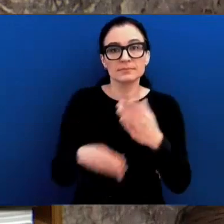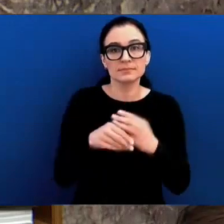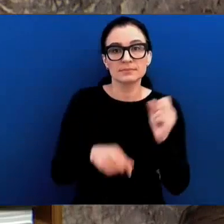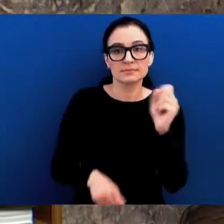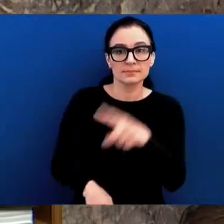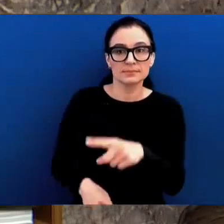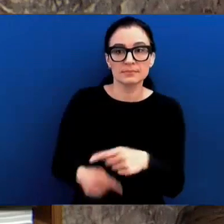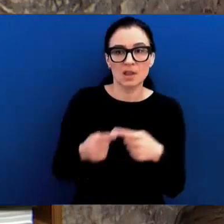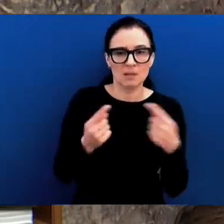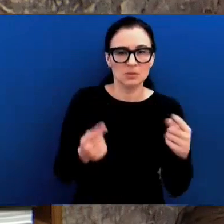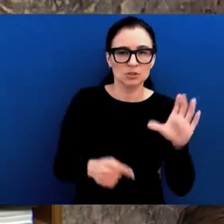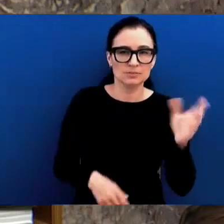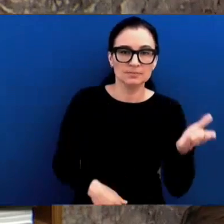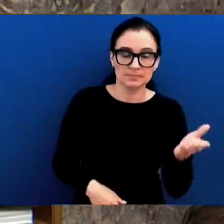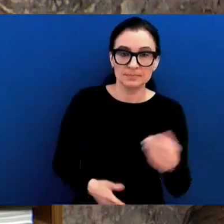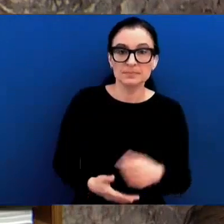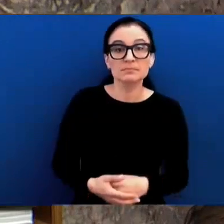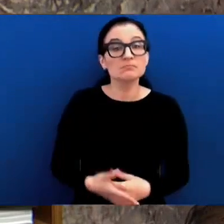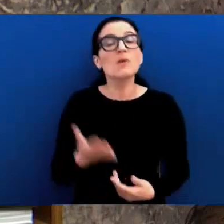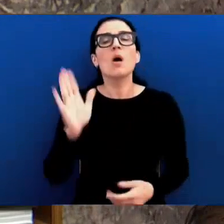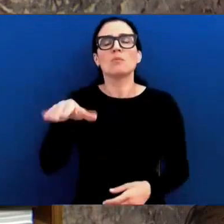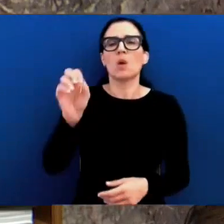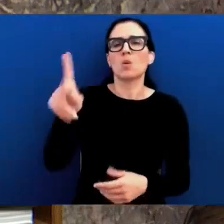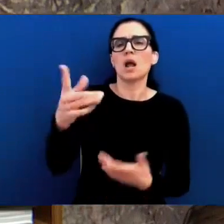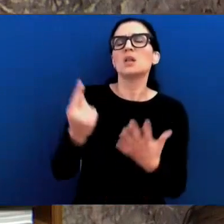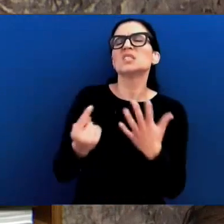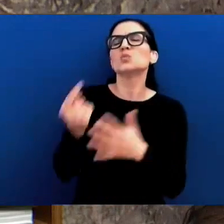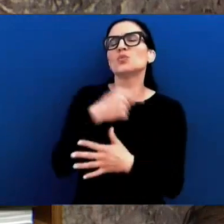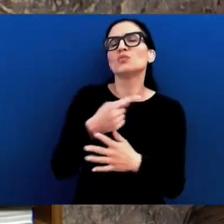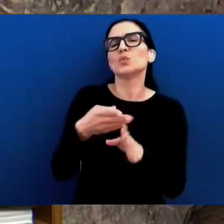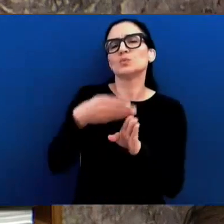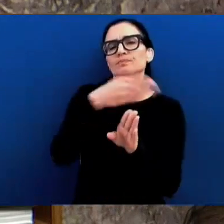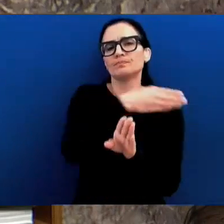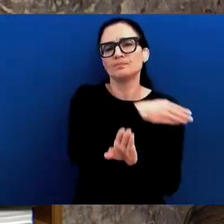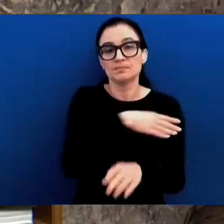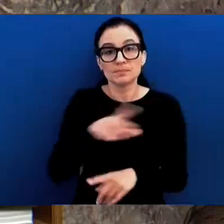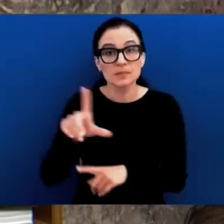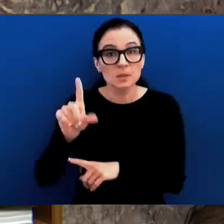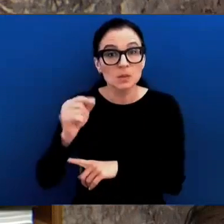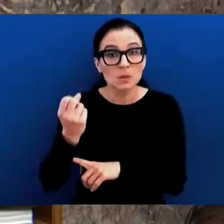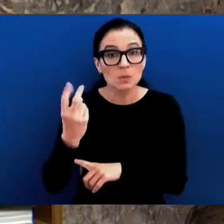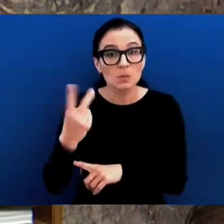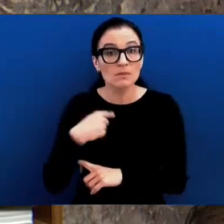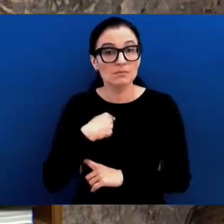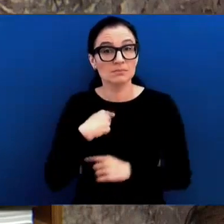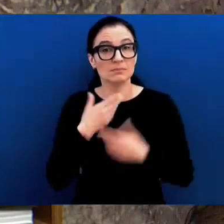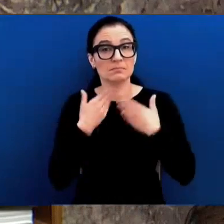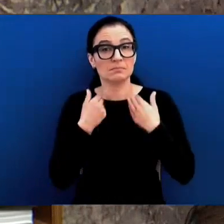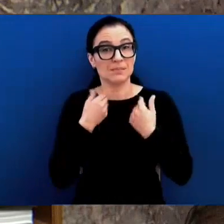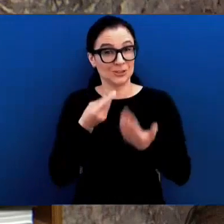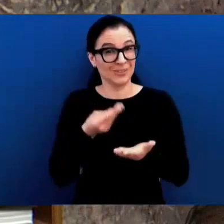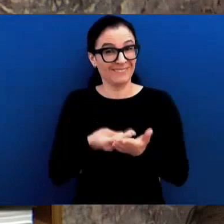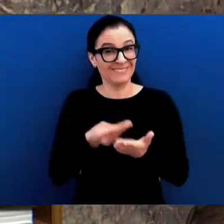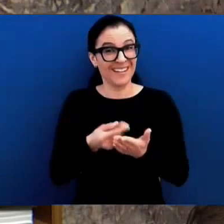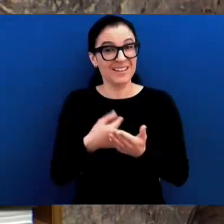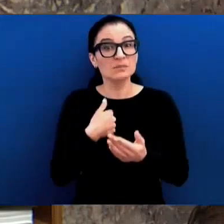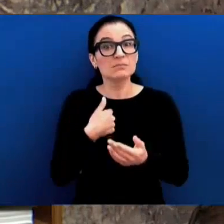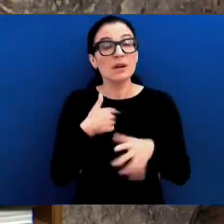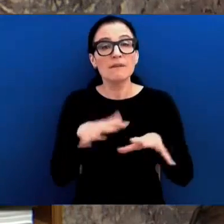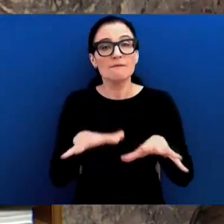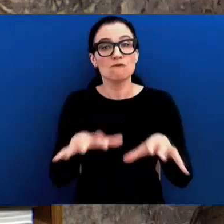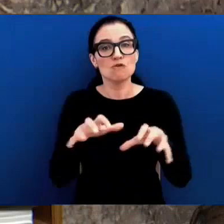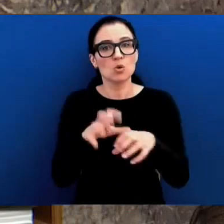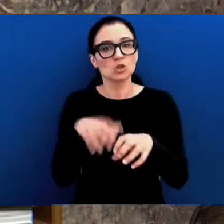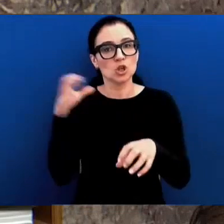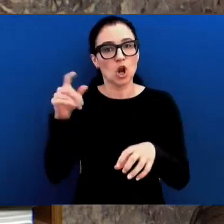in 2012, when I was the Minister of Finance, I froze the carbon tax at 6.7 cents a litre, and we kept it frozen for